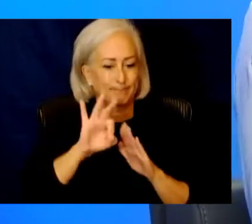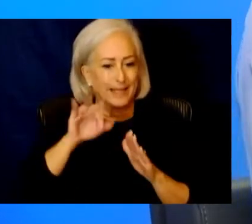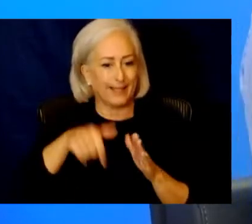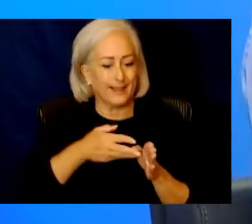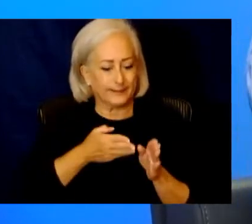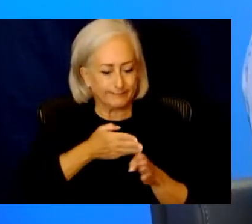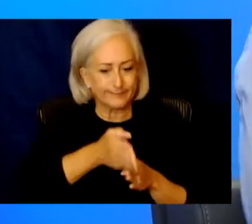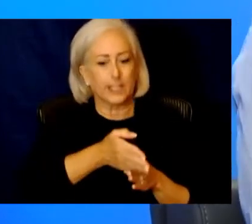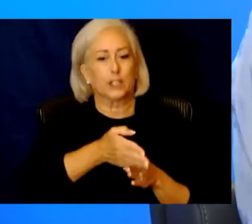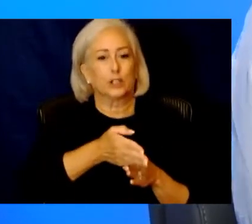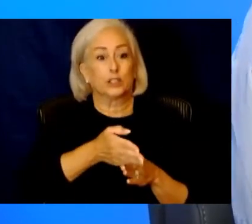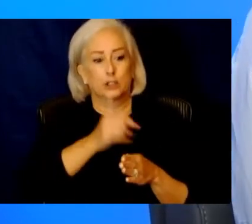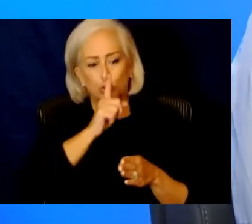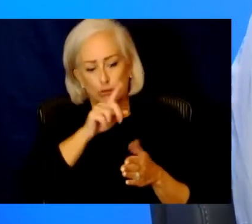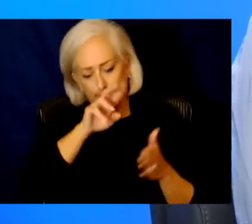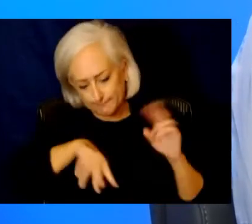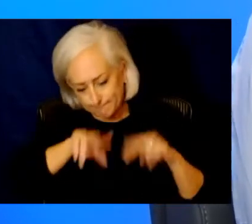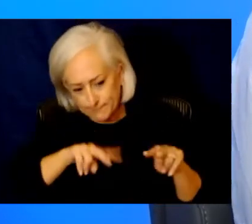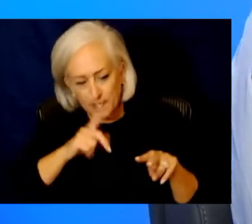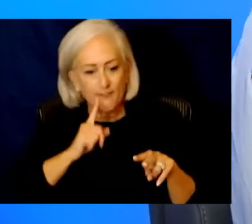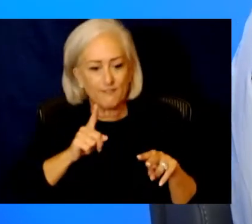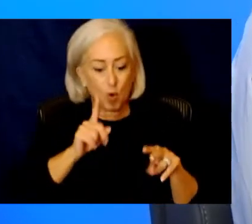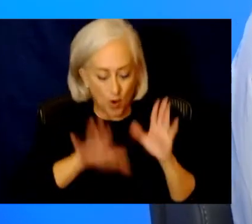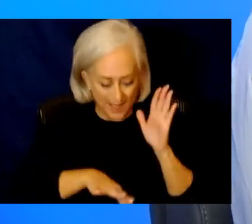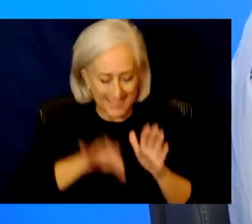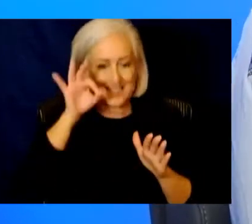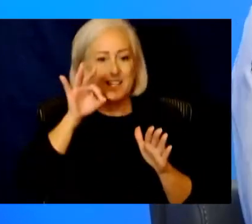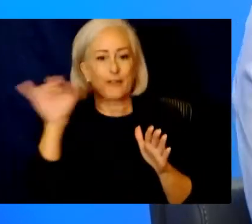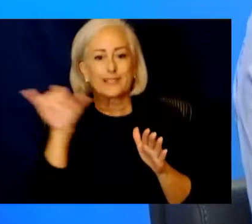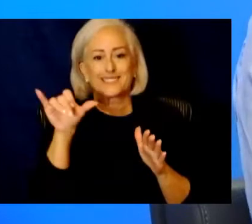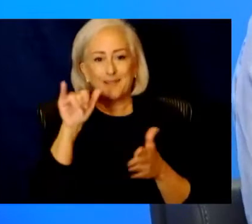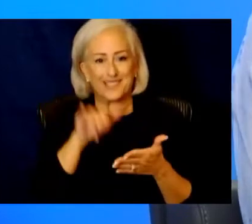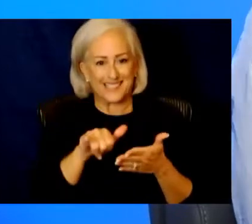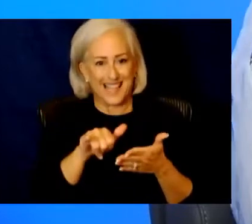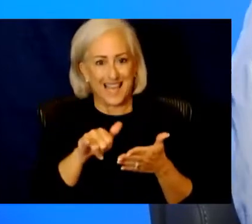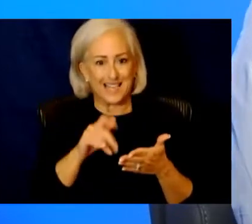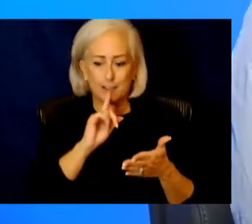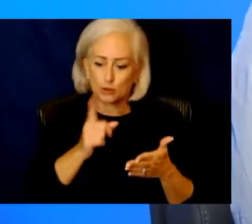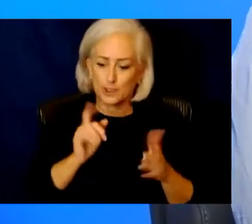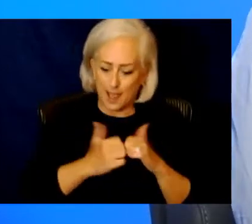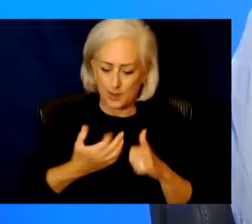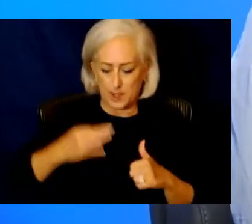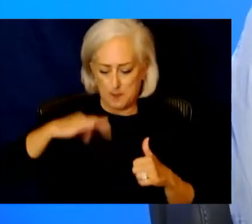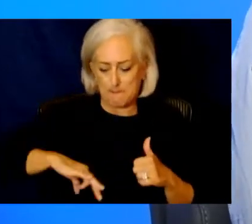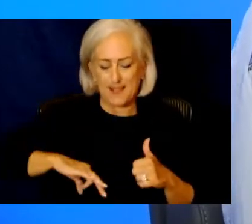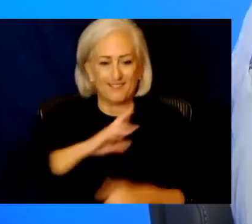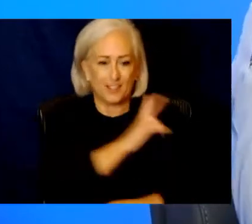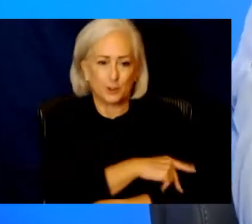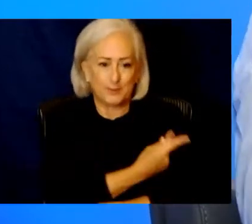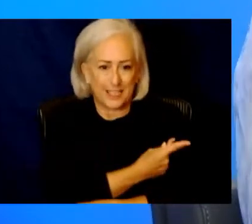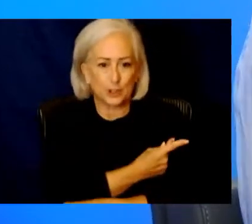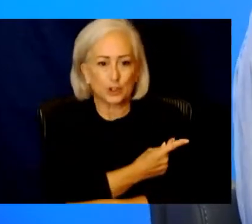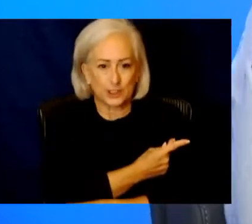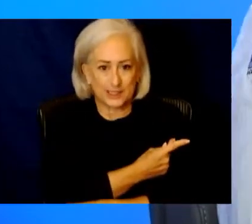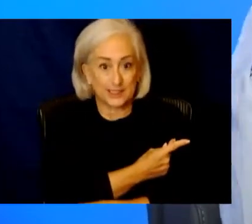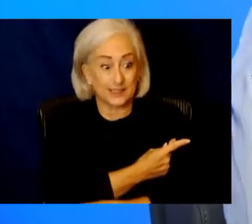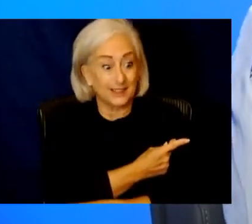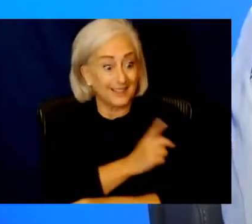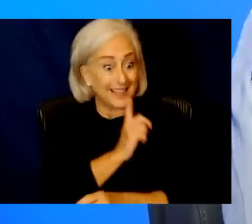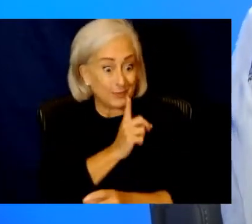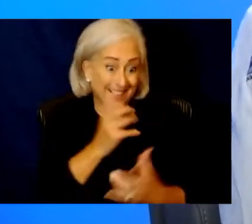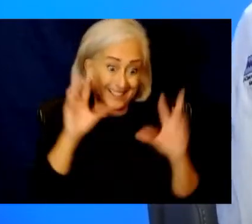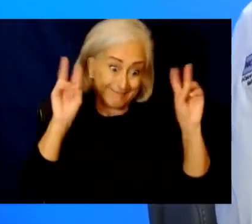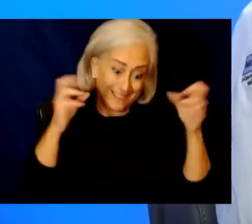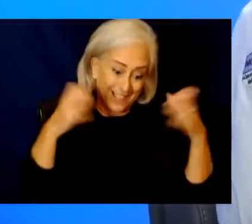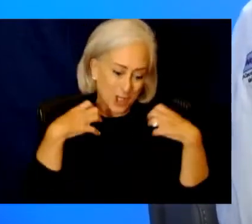look for discoveries like this and benefit patients and cure cancer. That's what we really